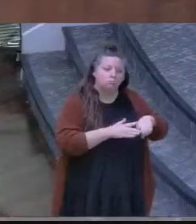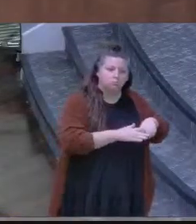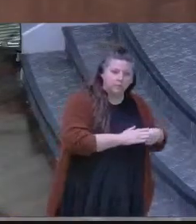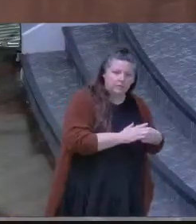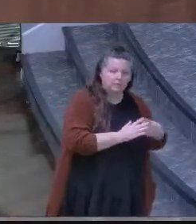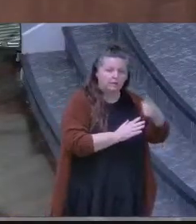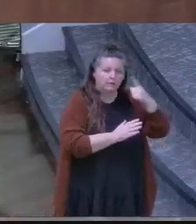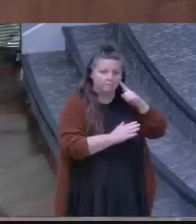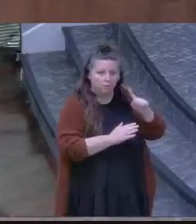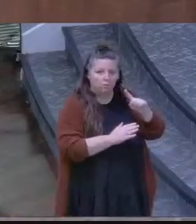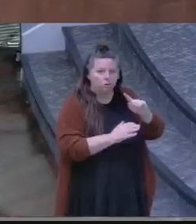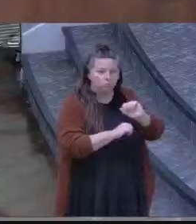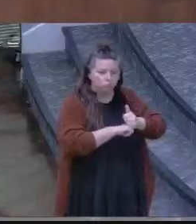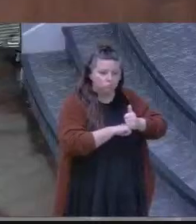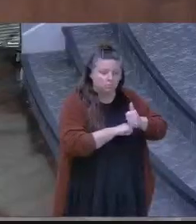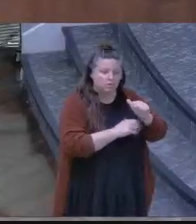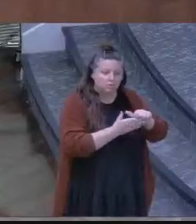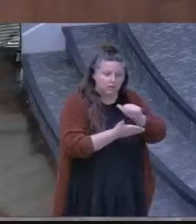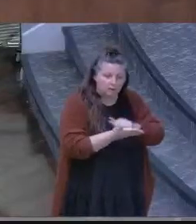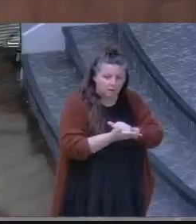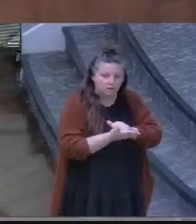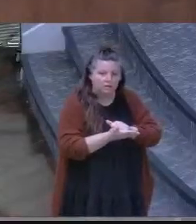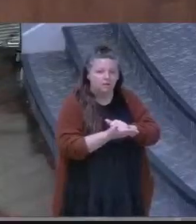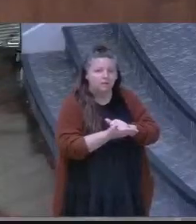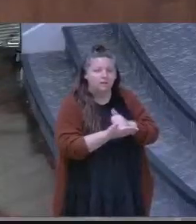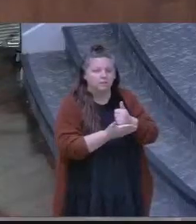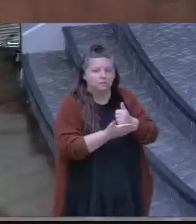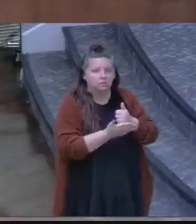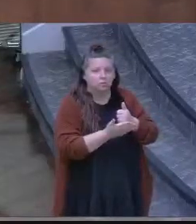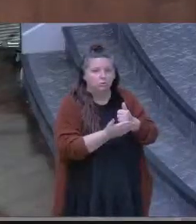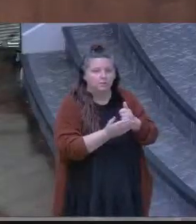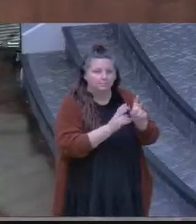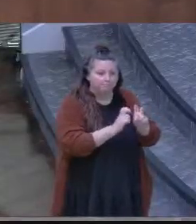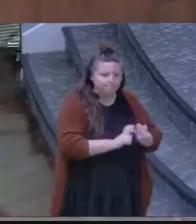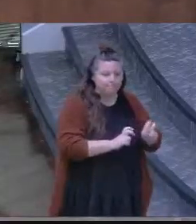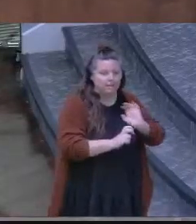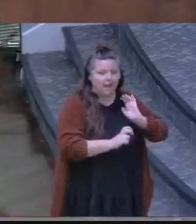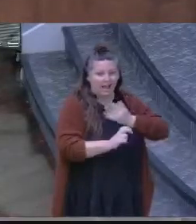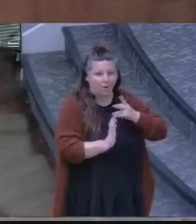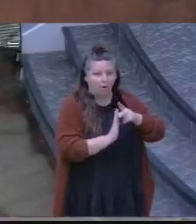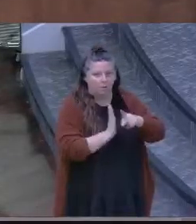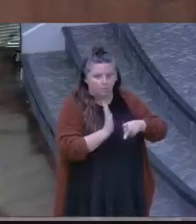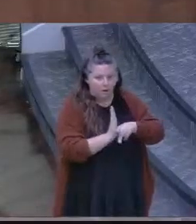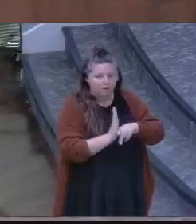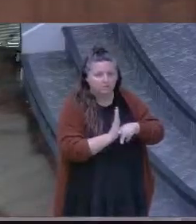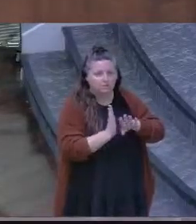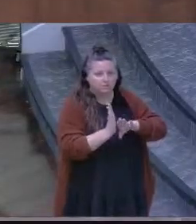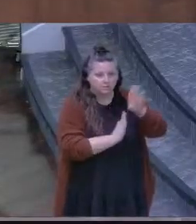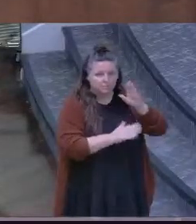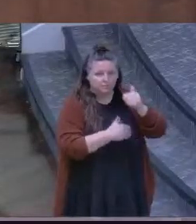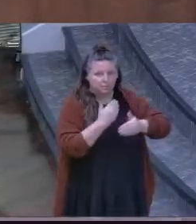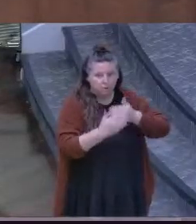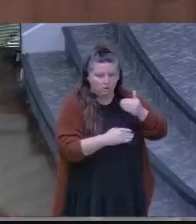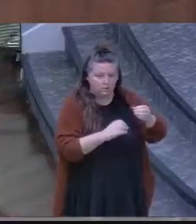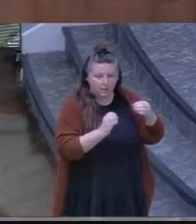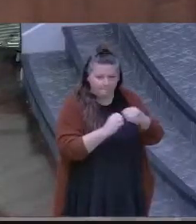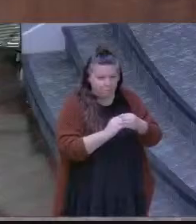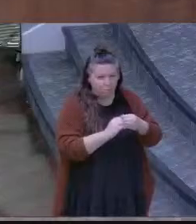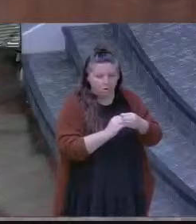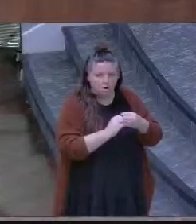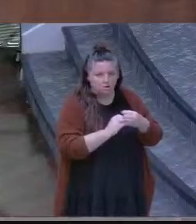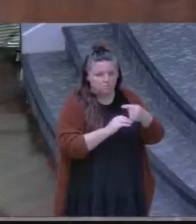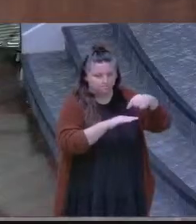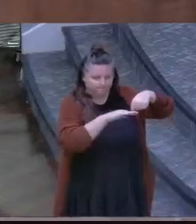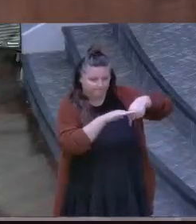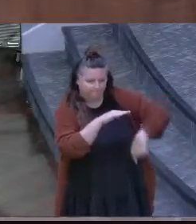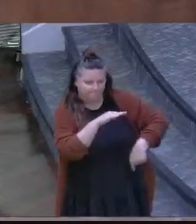revisit our policy development process in a more robust and where we have a little bit more